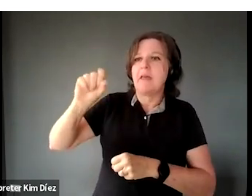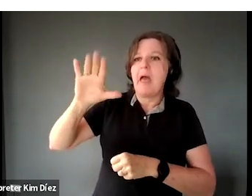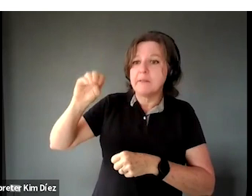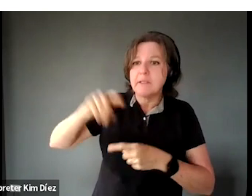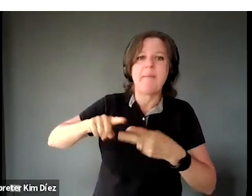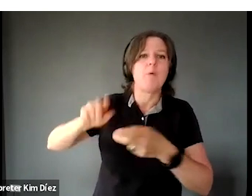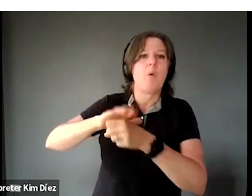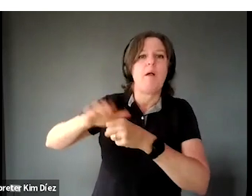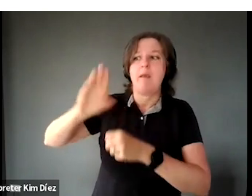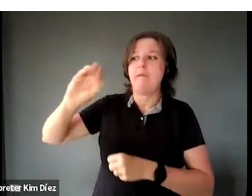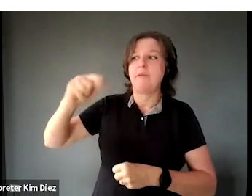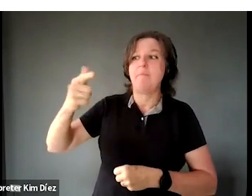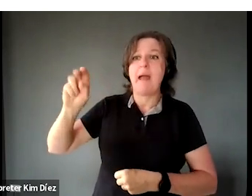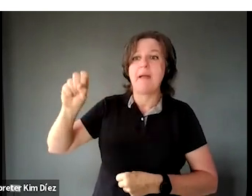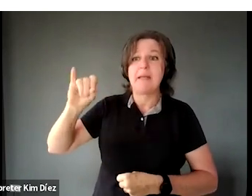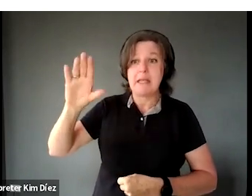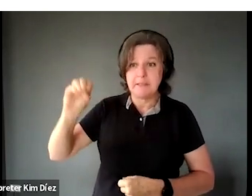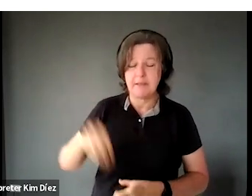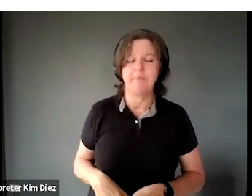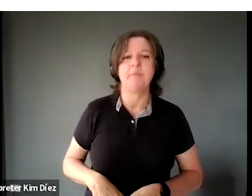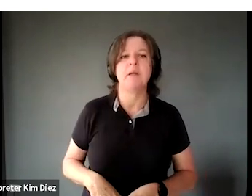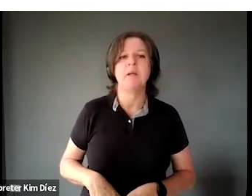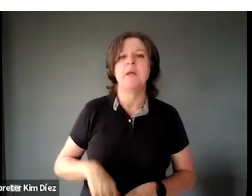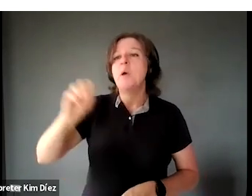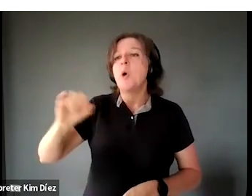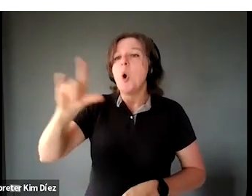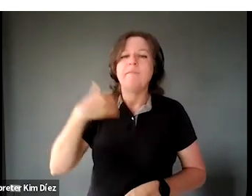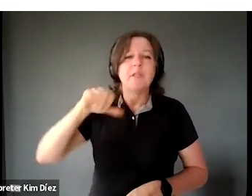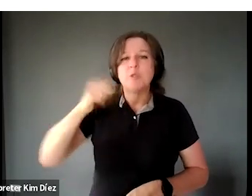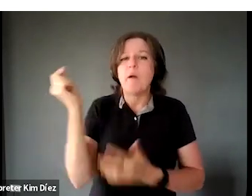a good amount of magnesium or calcium,